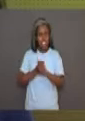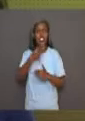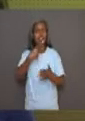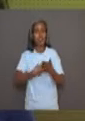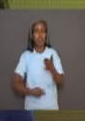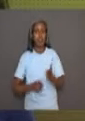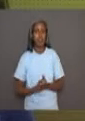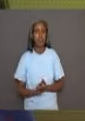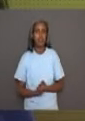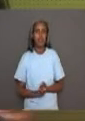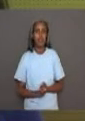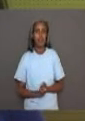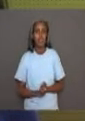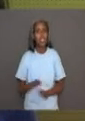price.